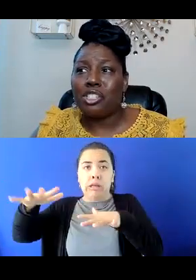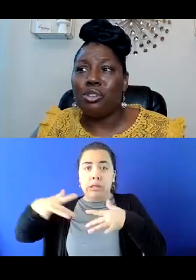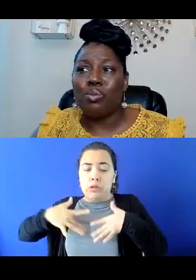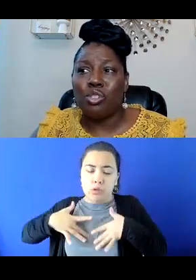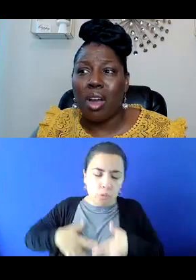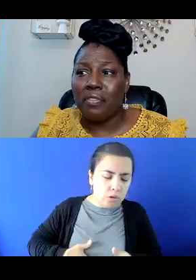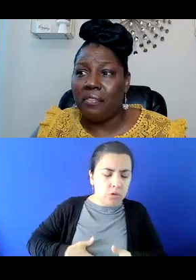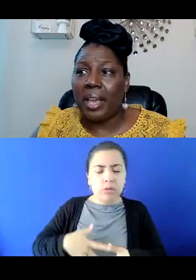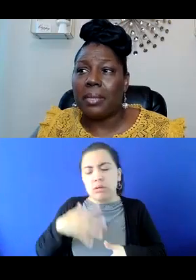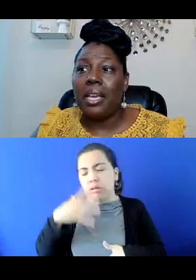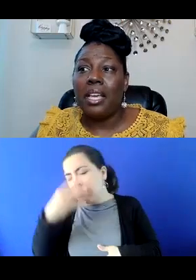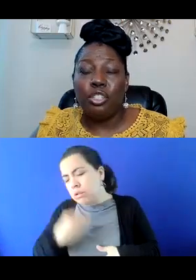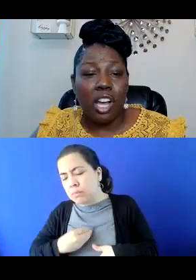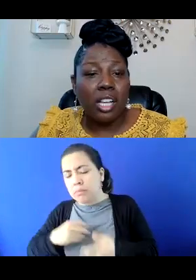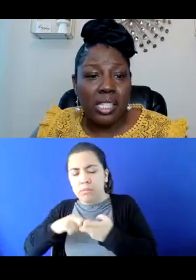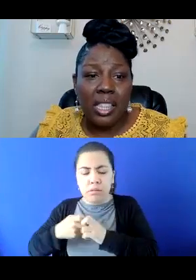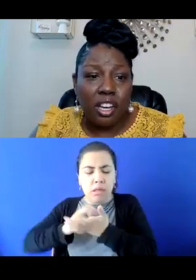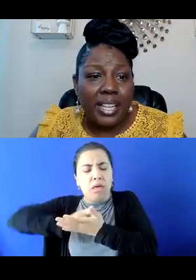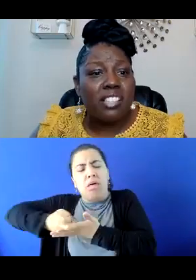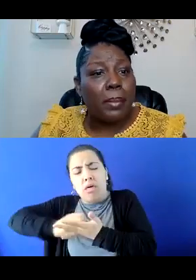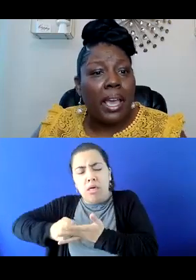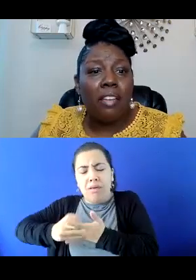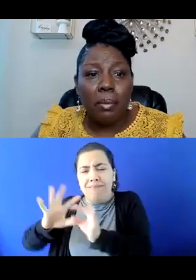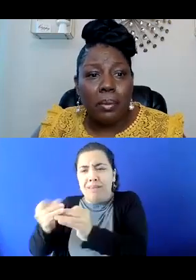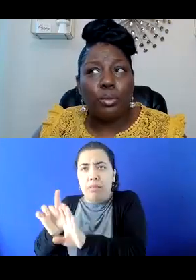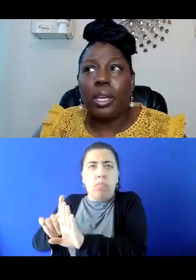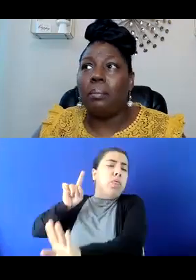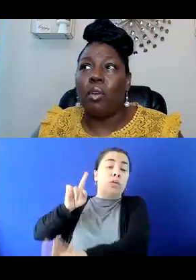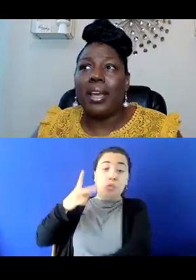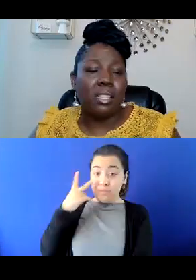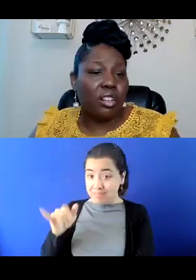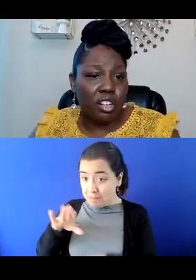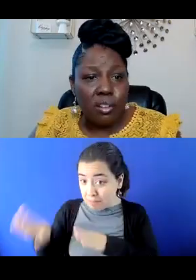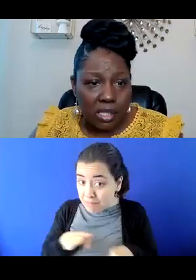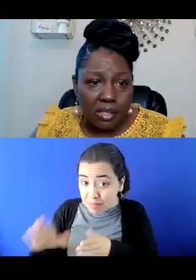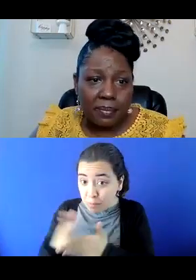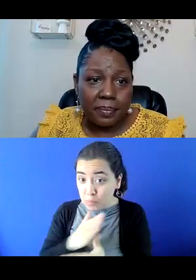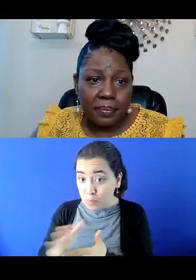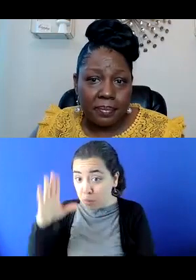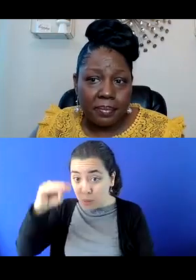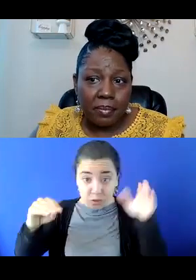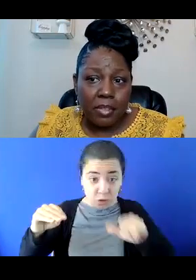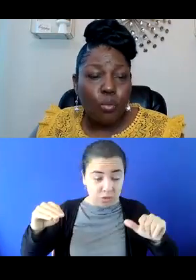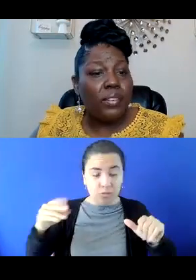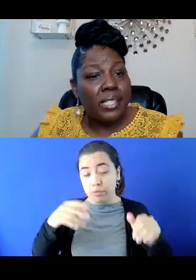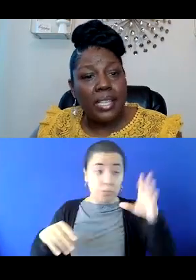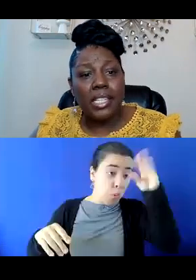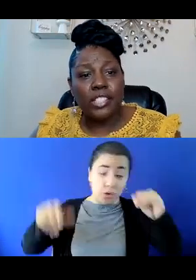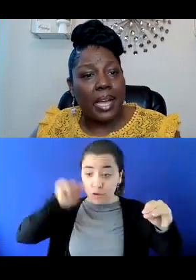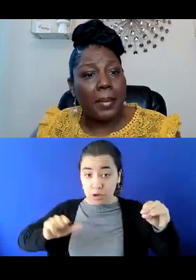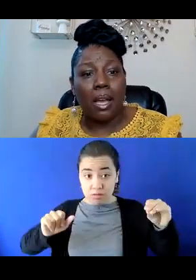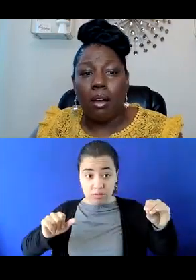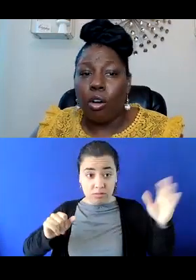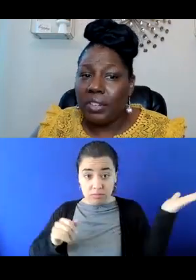sleep issues, withdrawing from family. Do y'all see the aggressive behavior between boys and girls? We've seen